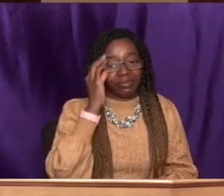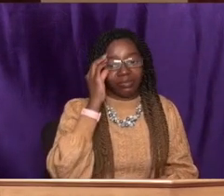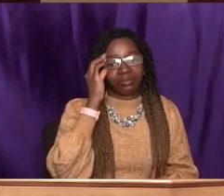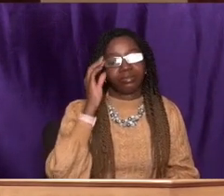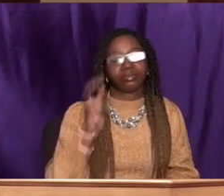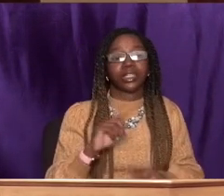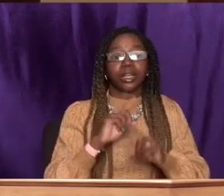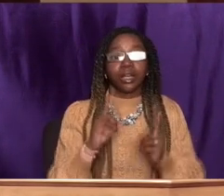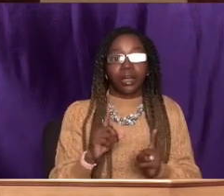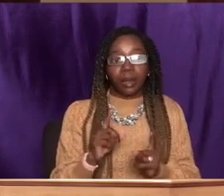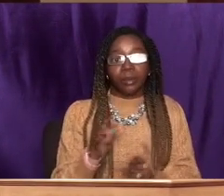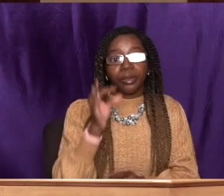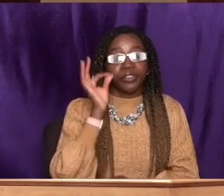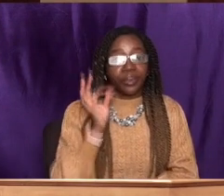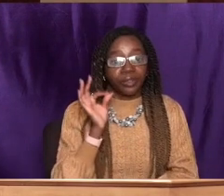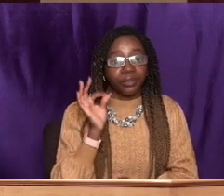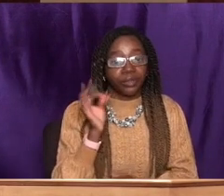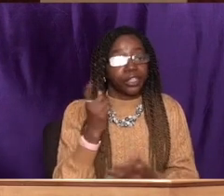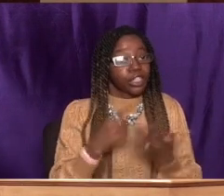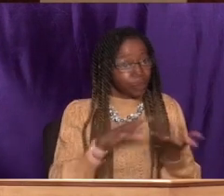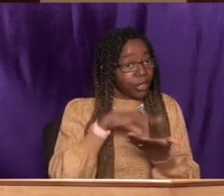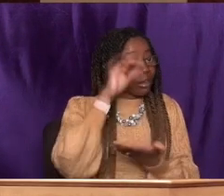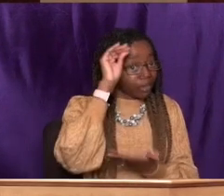But Phil, here's what I've